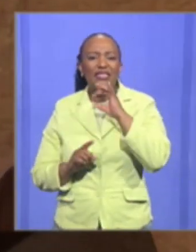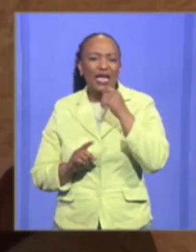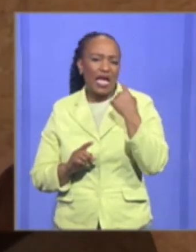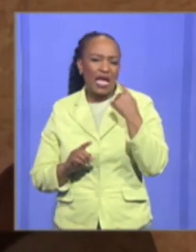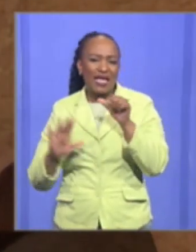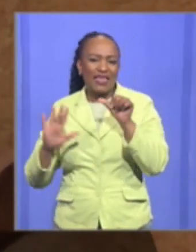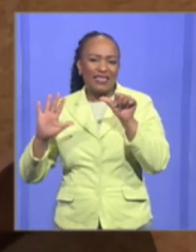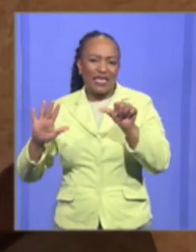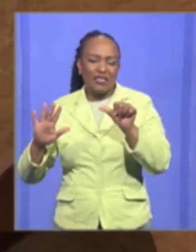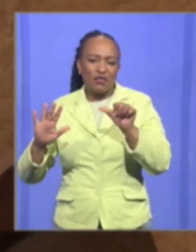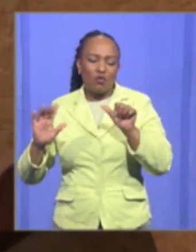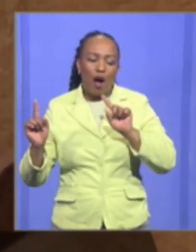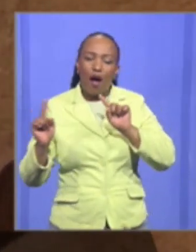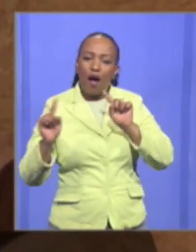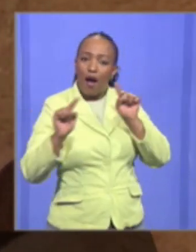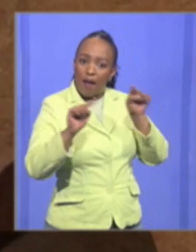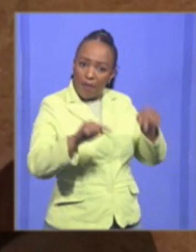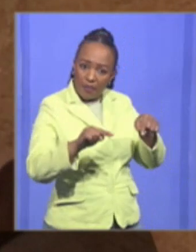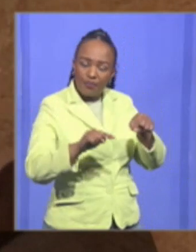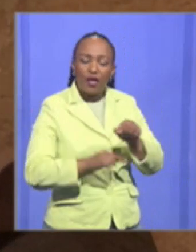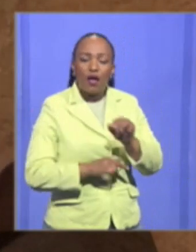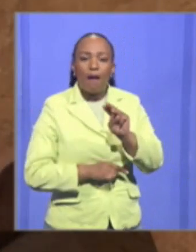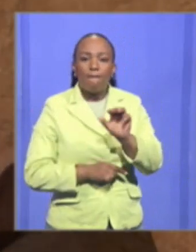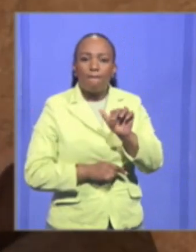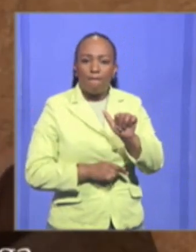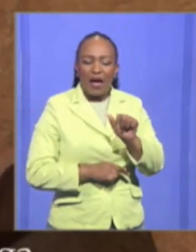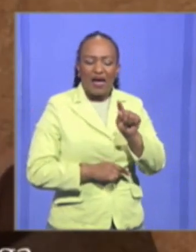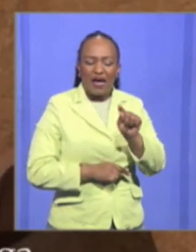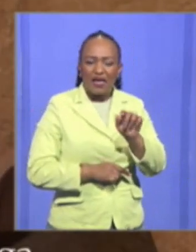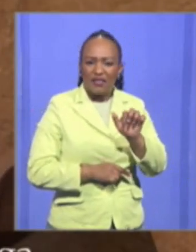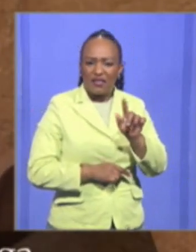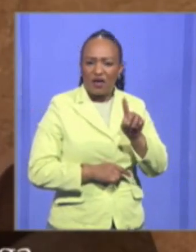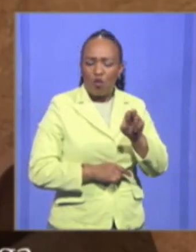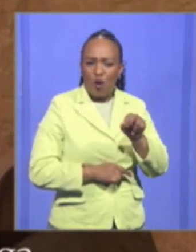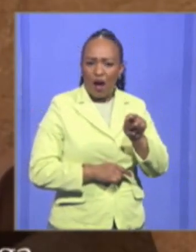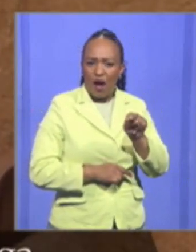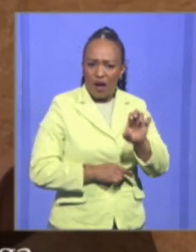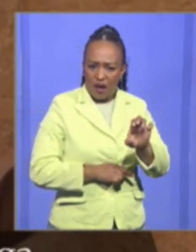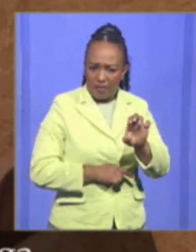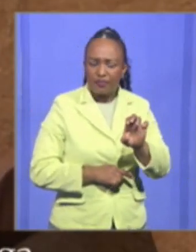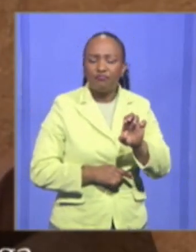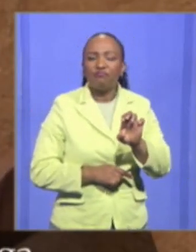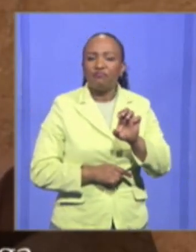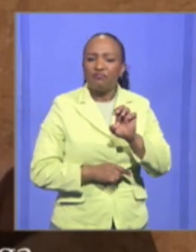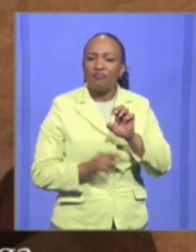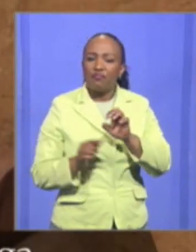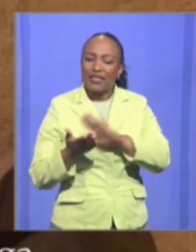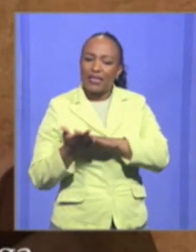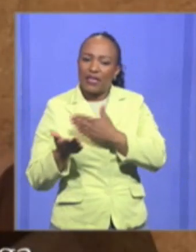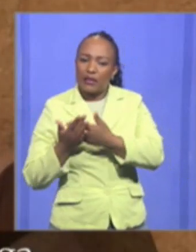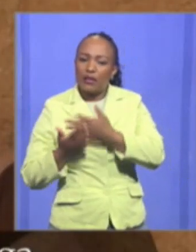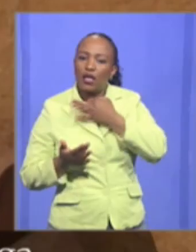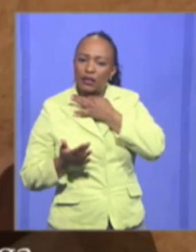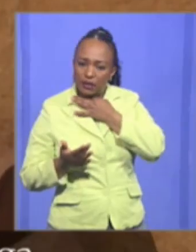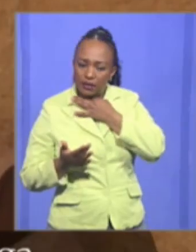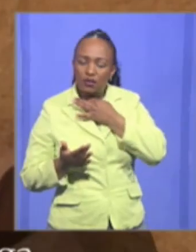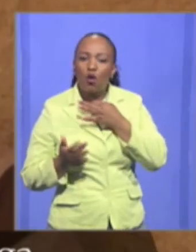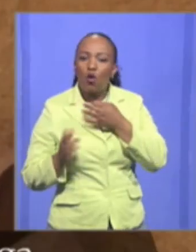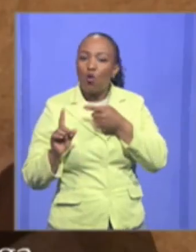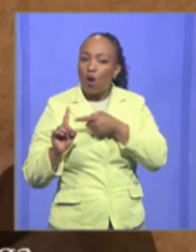wahamba waye eMatikwane. Bisolo ngifonela. I accompanied my daughter on Saturday evening to Matikwane Hospital because she had labor